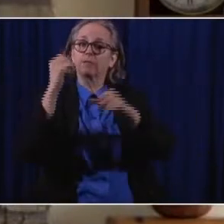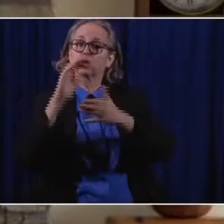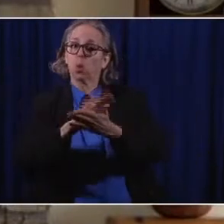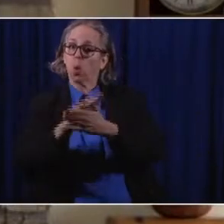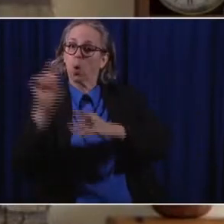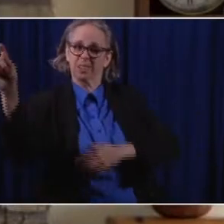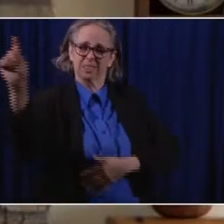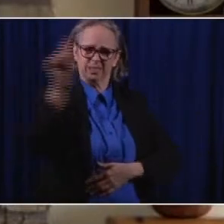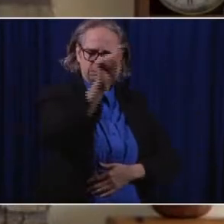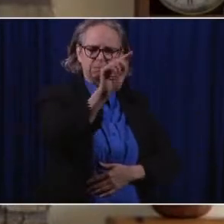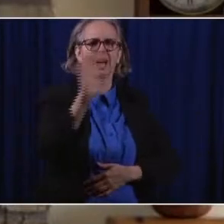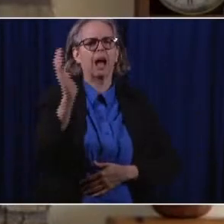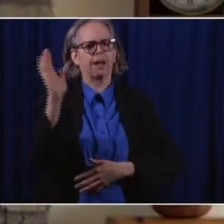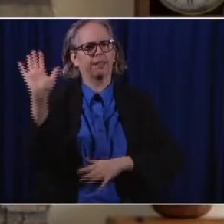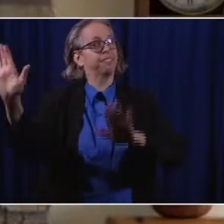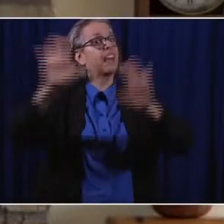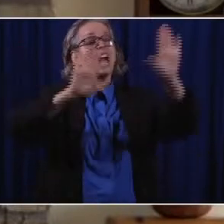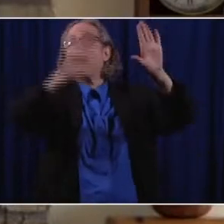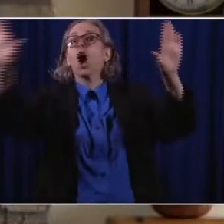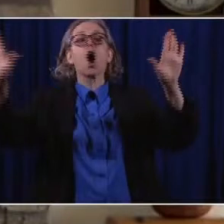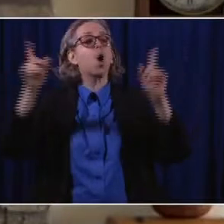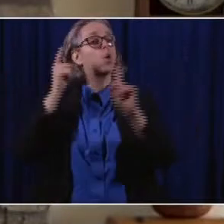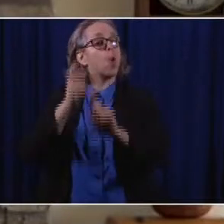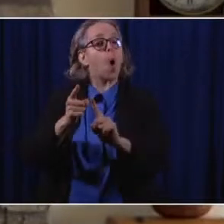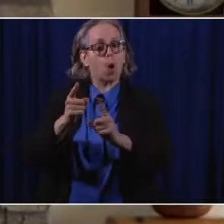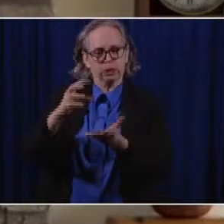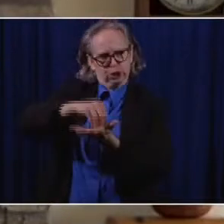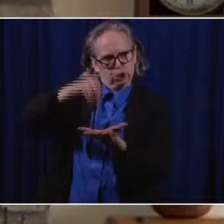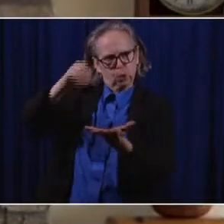200 adults into our gym